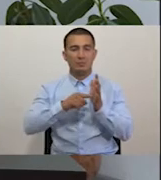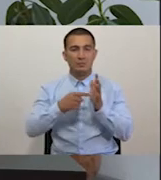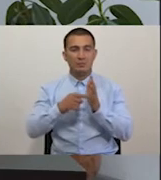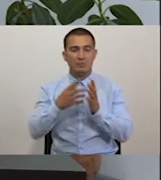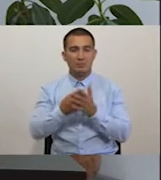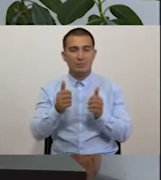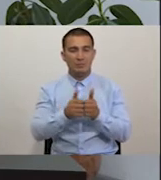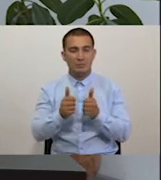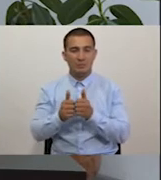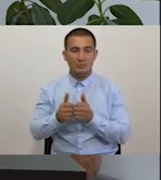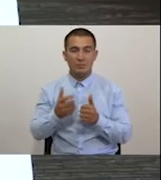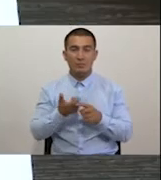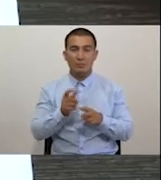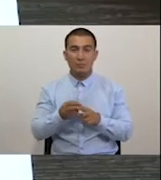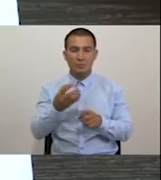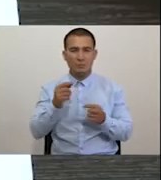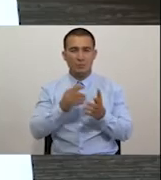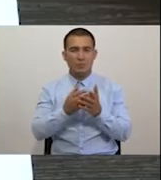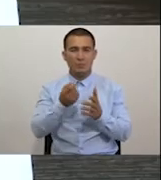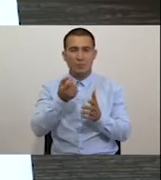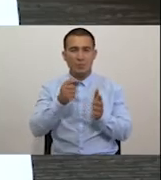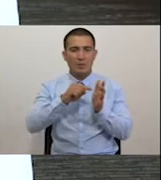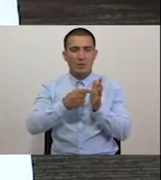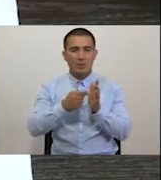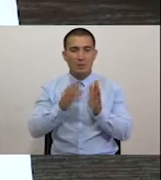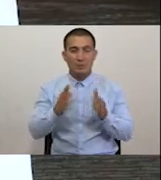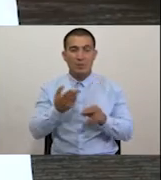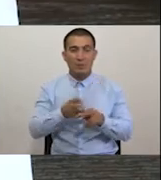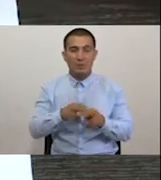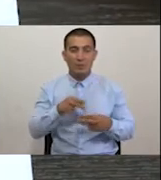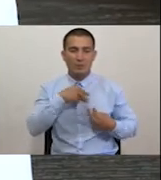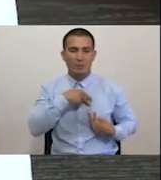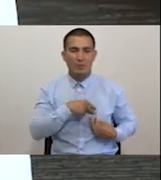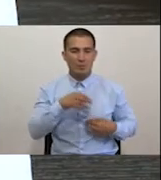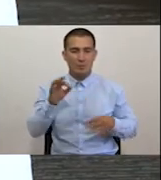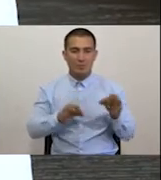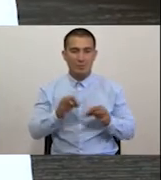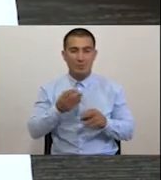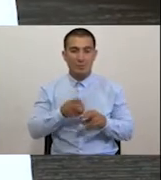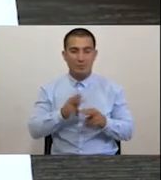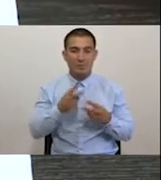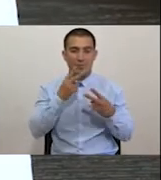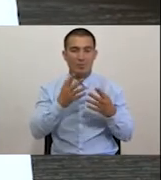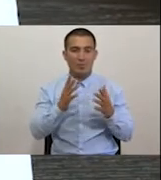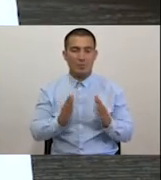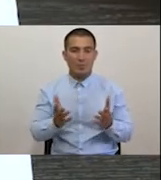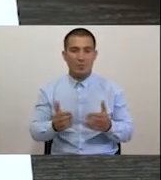Nuqtalarning orasi qanchalik mayda bo'lsa, chizilayotgan ishimiz shunchalik yorqin hamda chiroyli